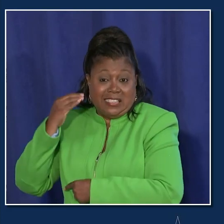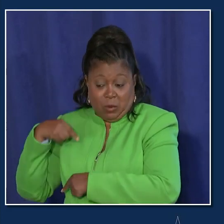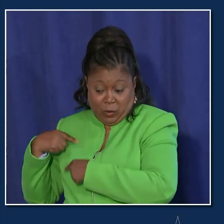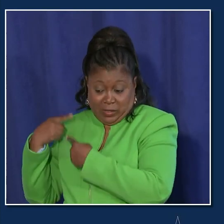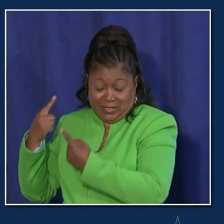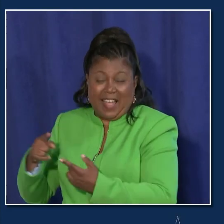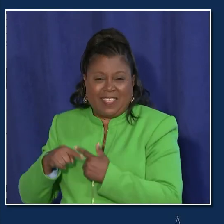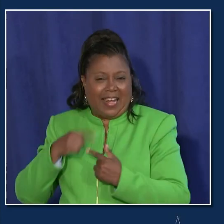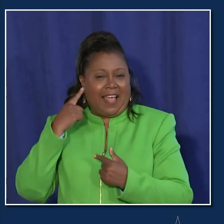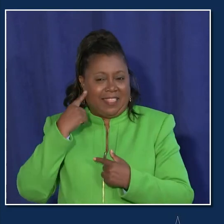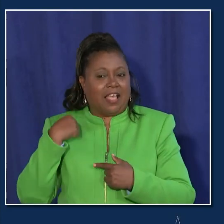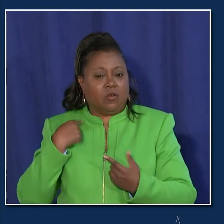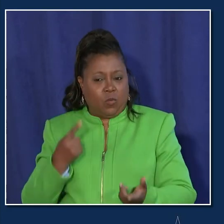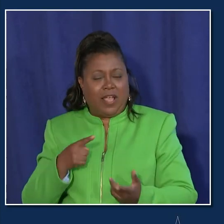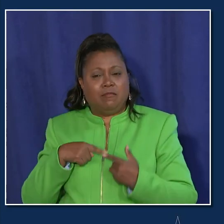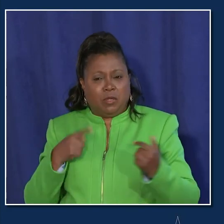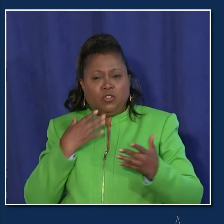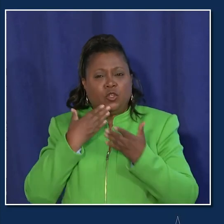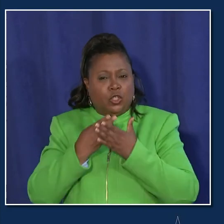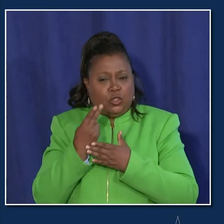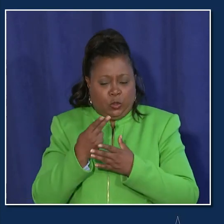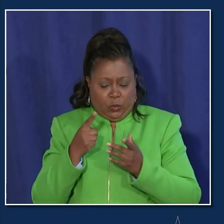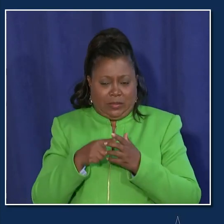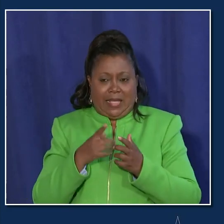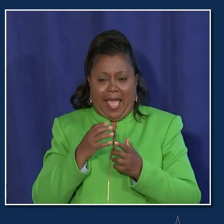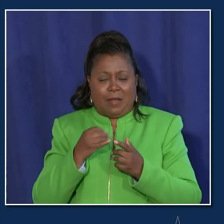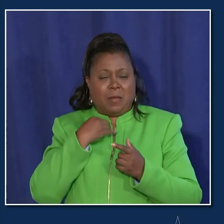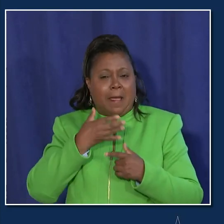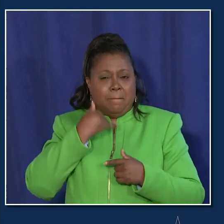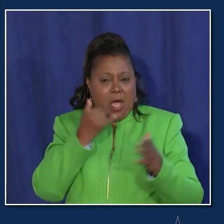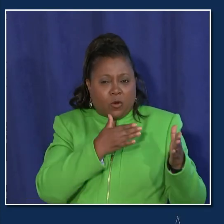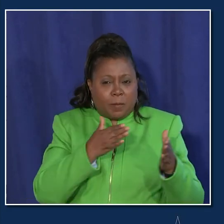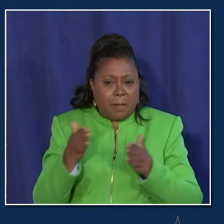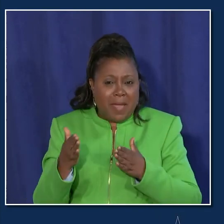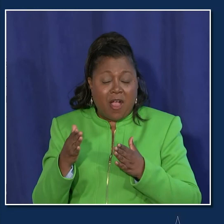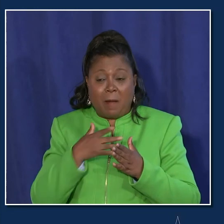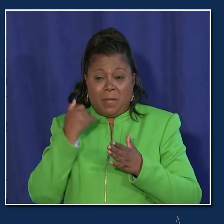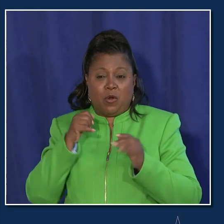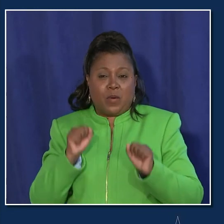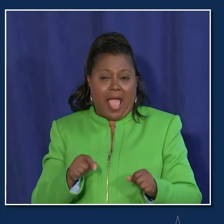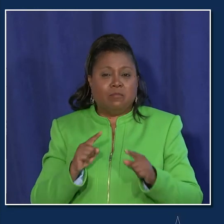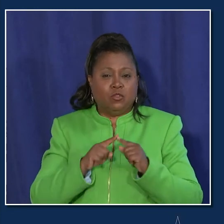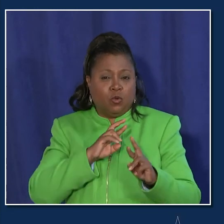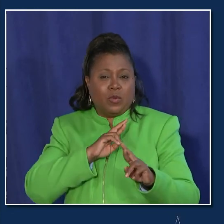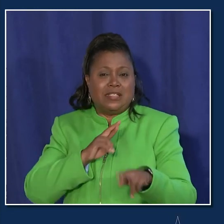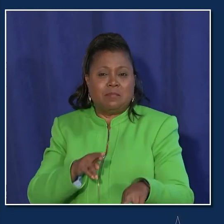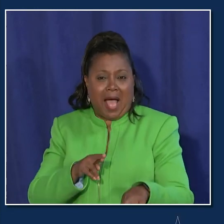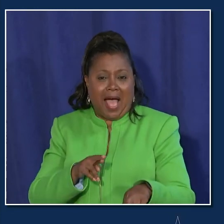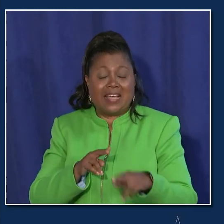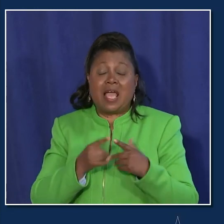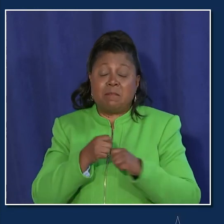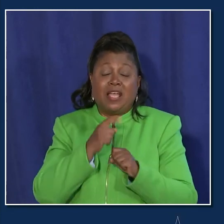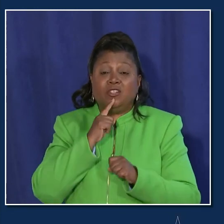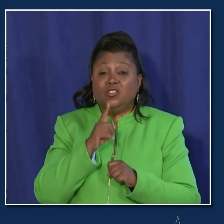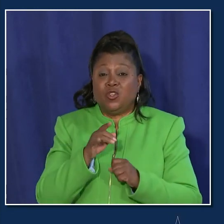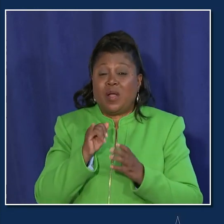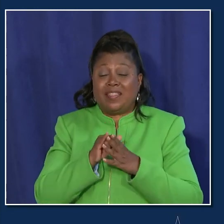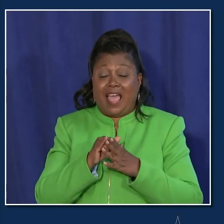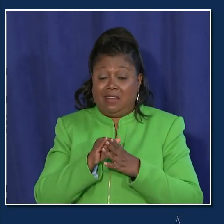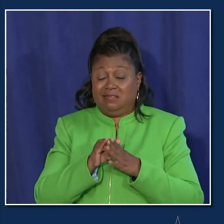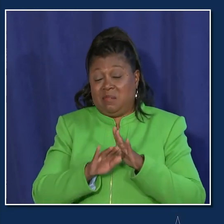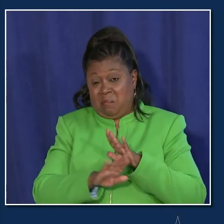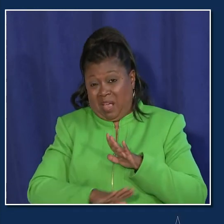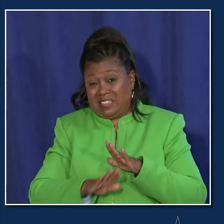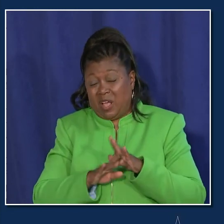experiences that I think we've put to good use in being better prepared, better able to respond, and making sure